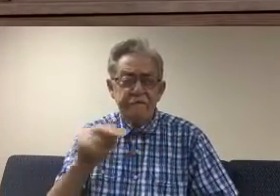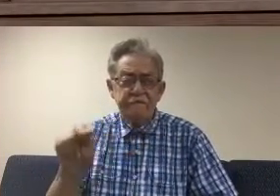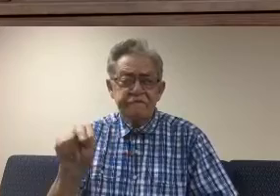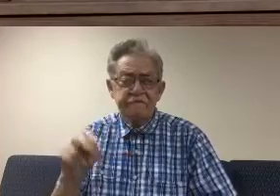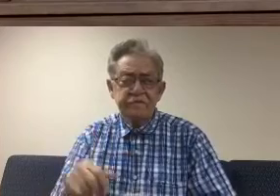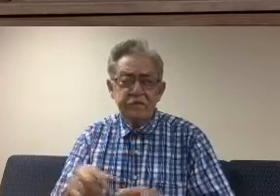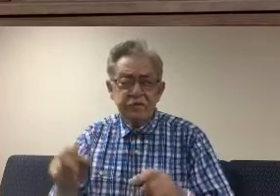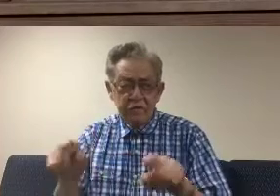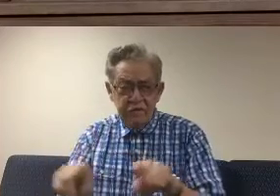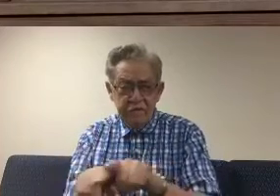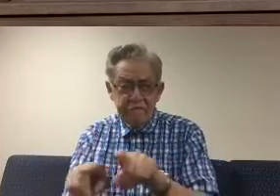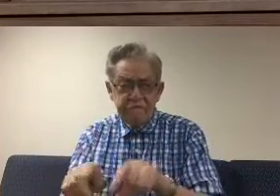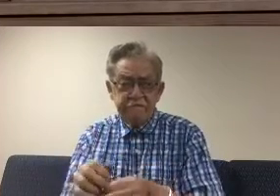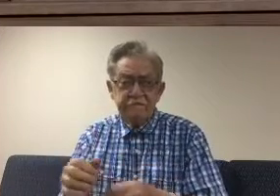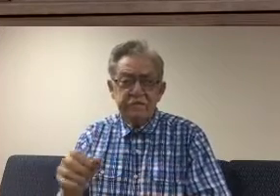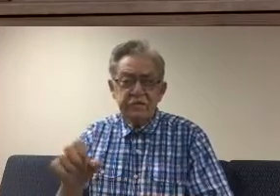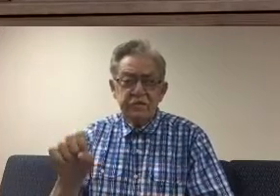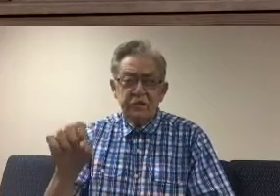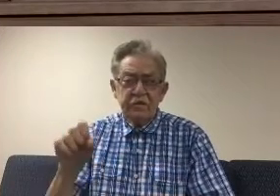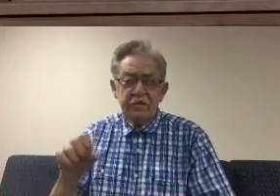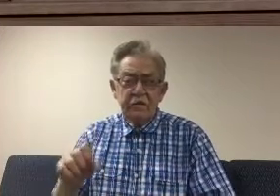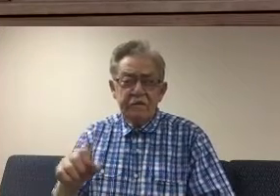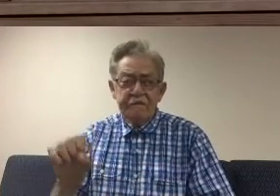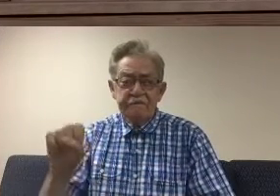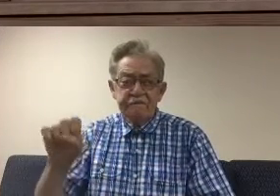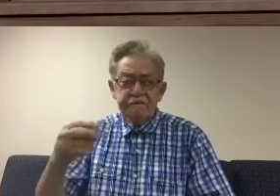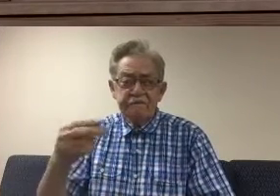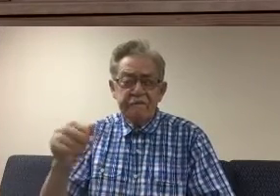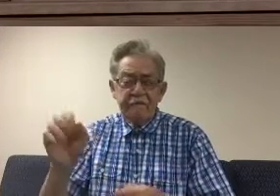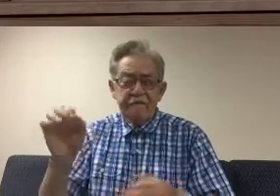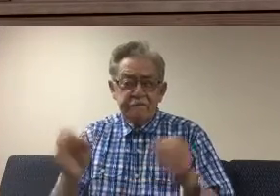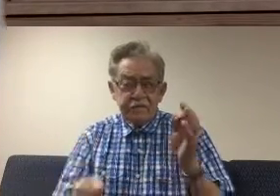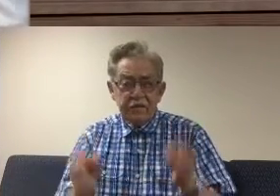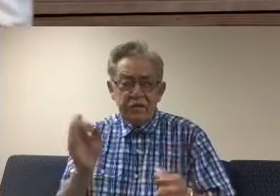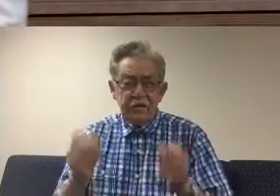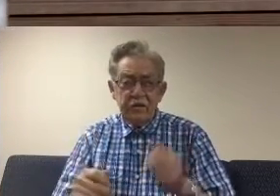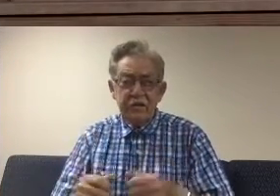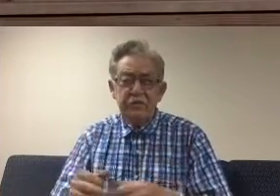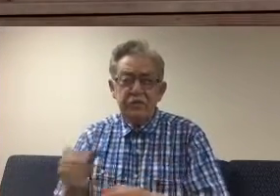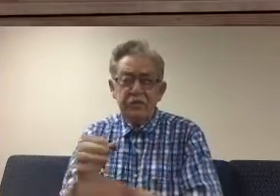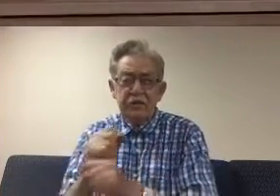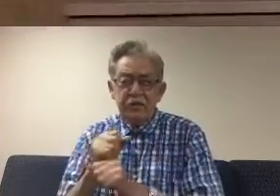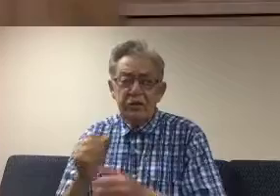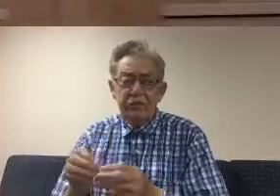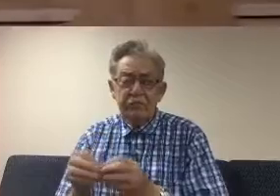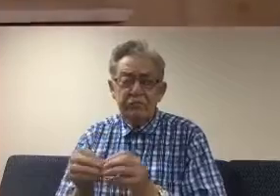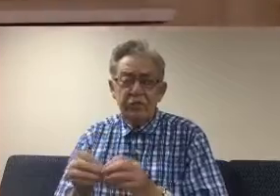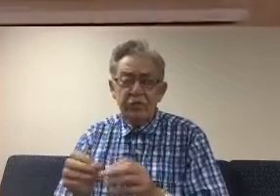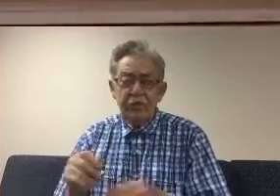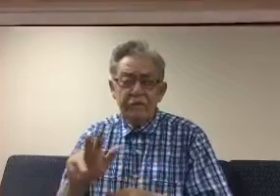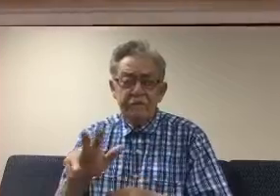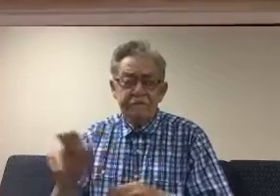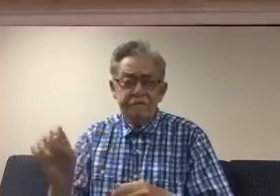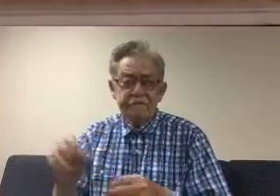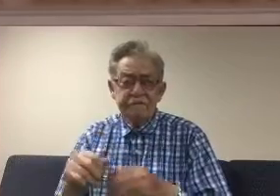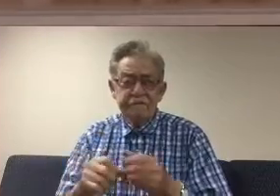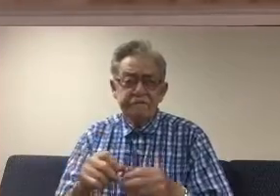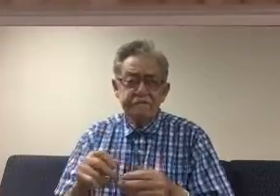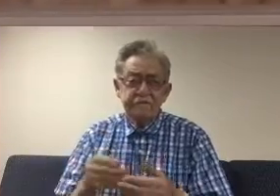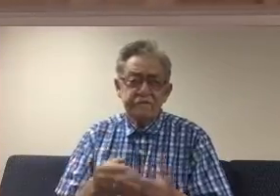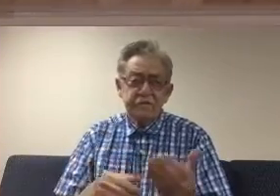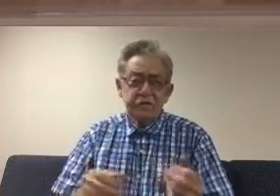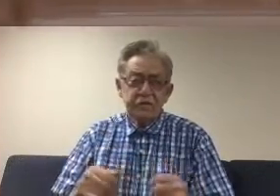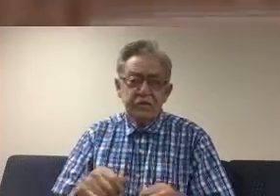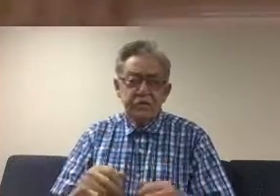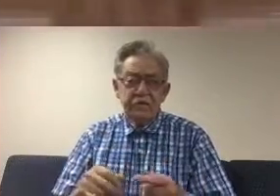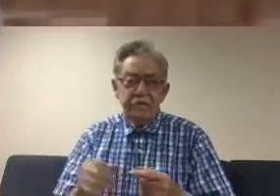than 30 pieces of silver. All right? They were willing to give on a risk 30 pieces to Judas Iscariot to just to